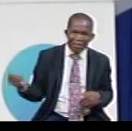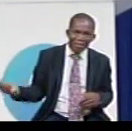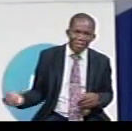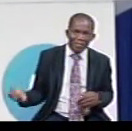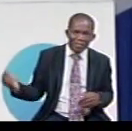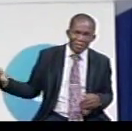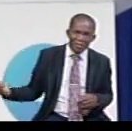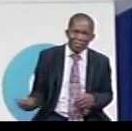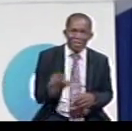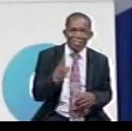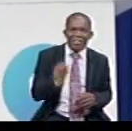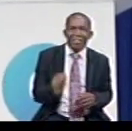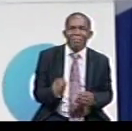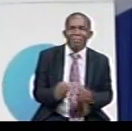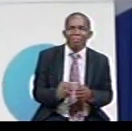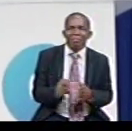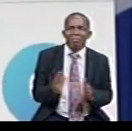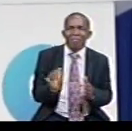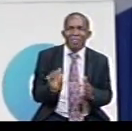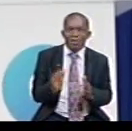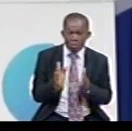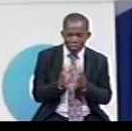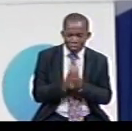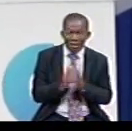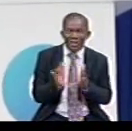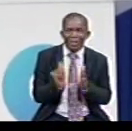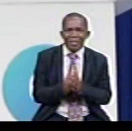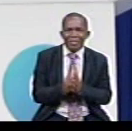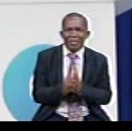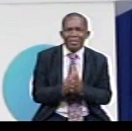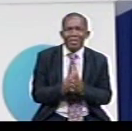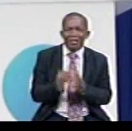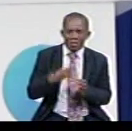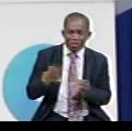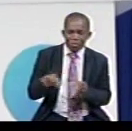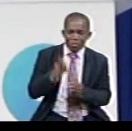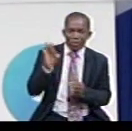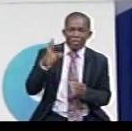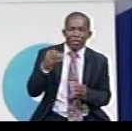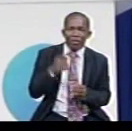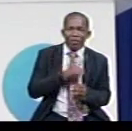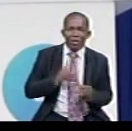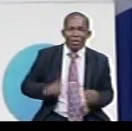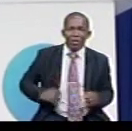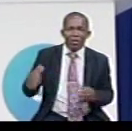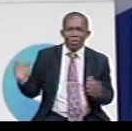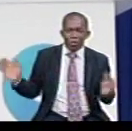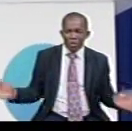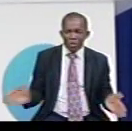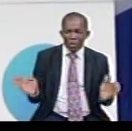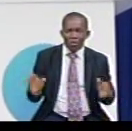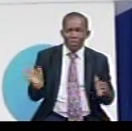shall we pray and tell the Lord that the Spirit of the Lord will compel them to be here,